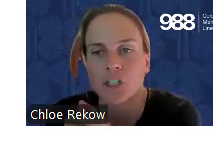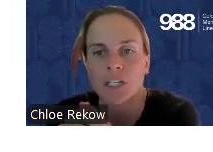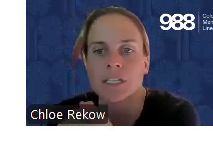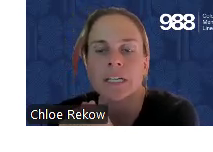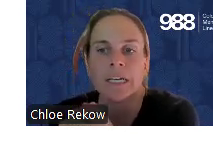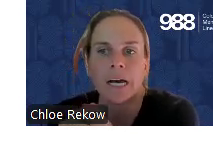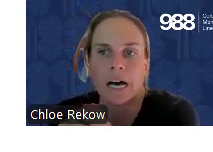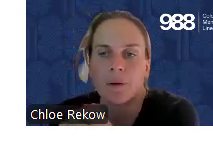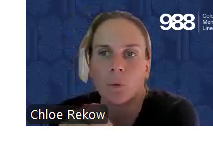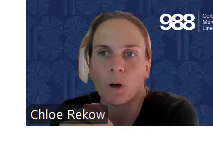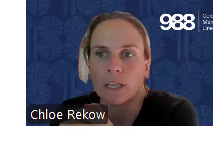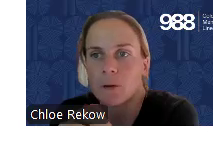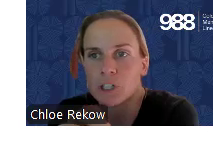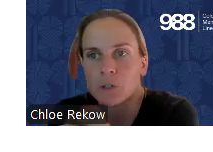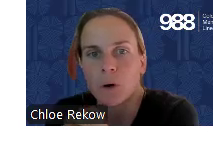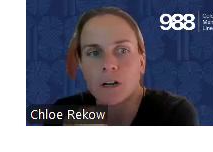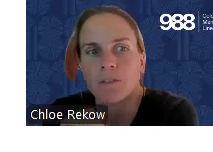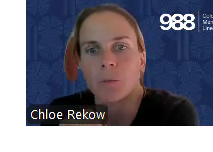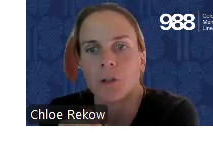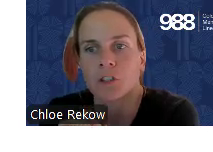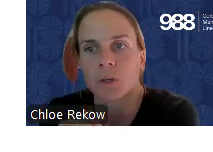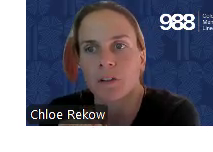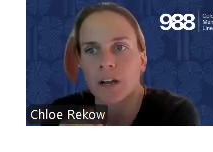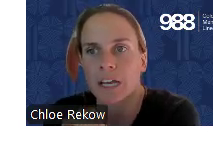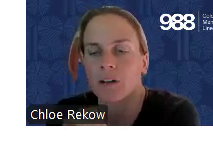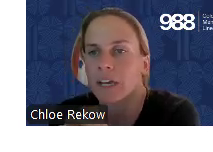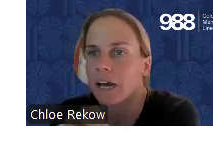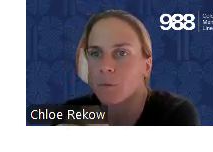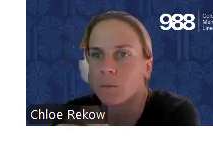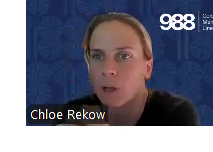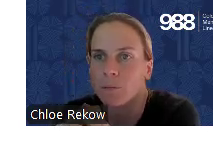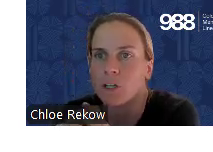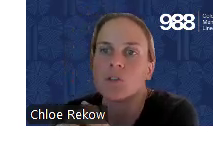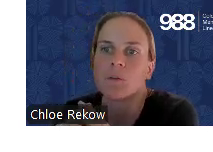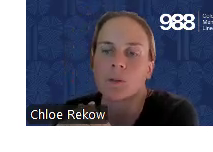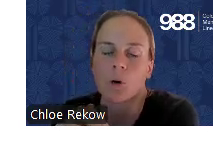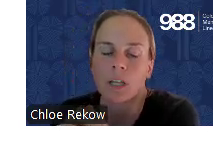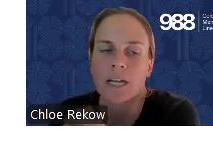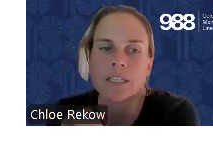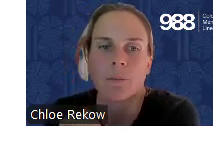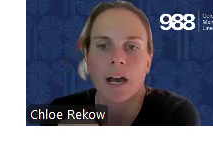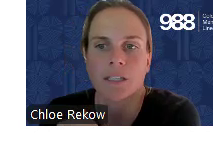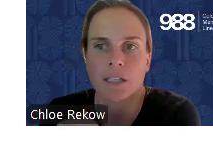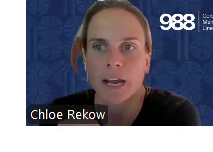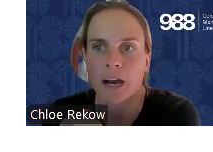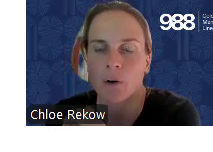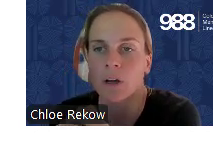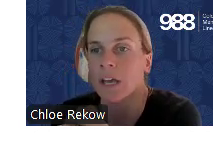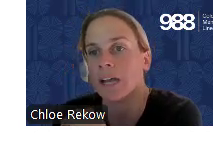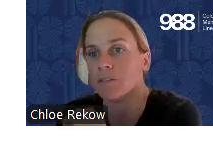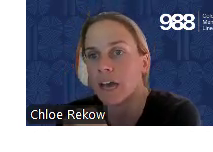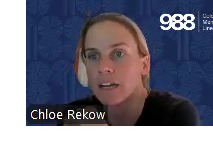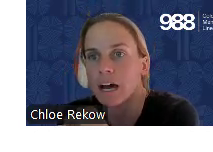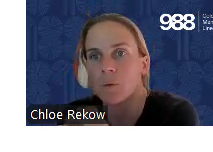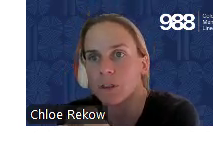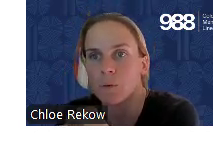Kelly mentioned, what languages we wanted available, just really finding out like how people had been using support lines in the past and how,